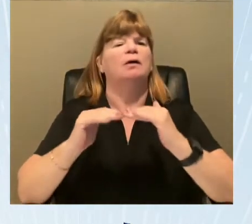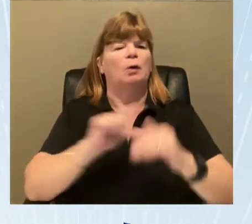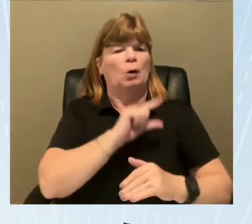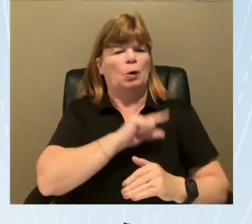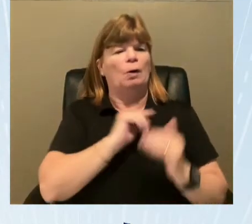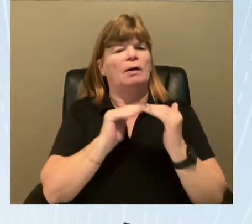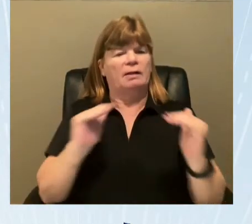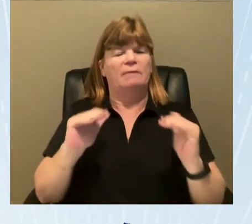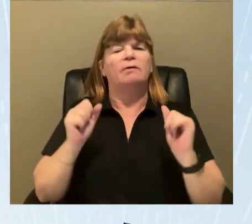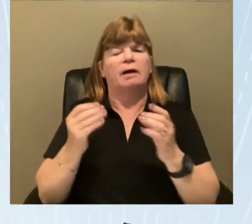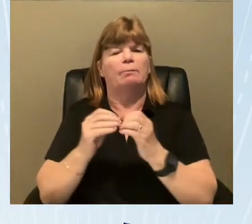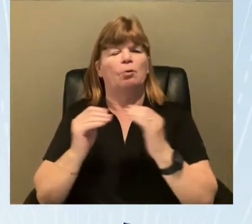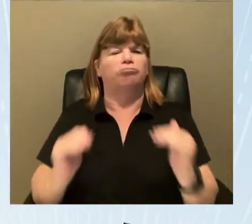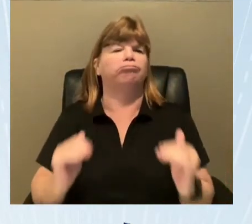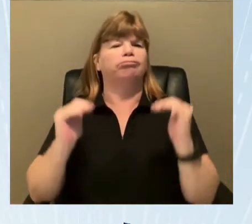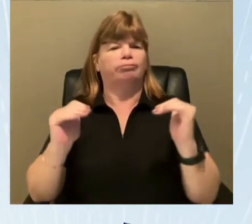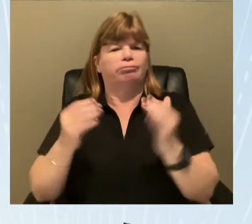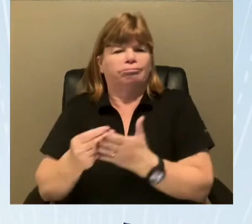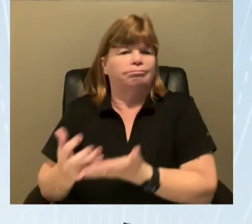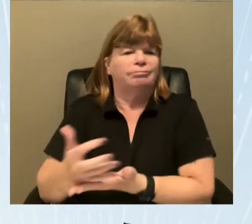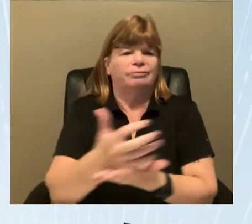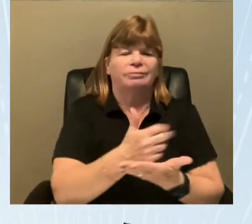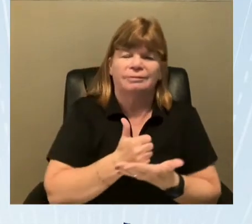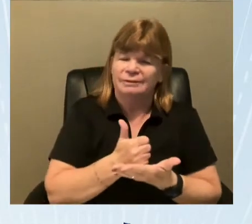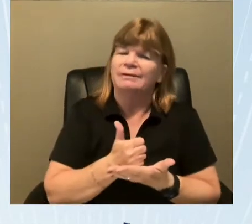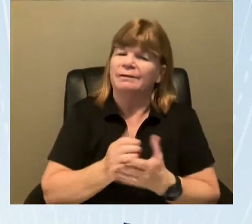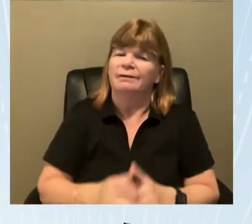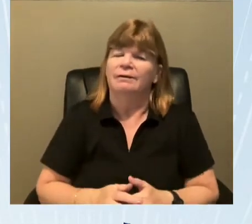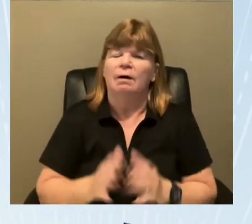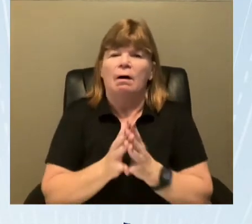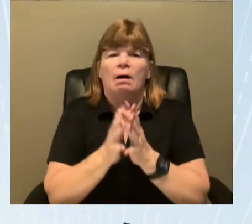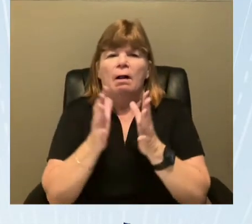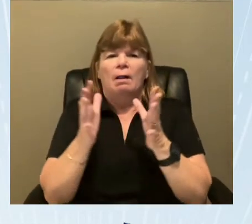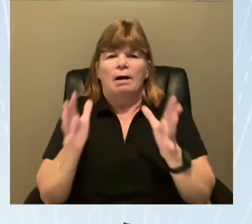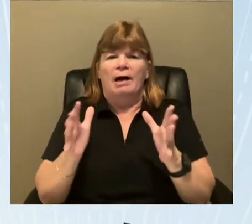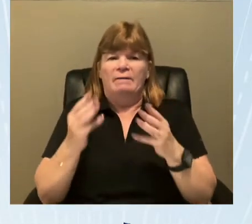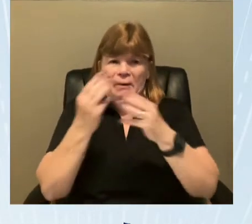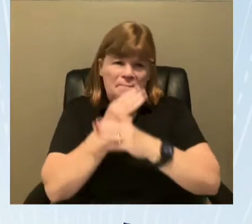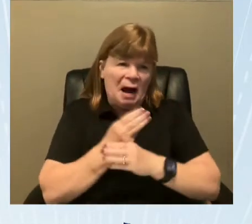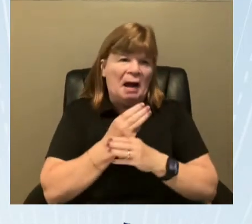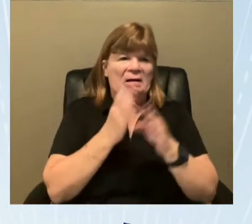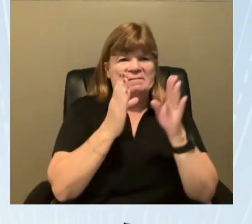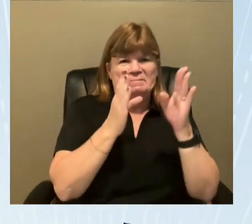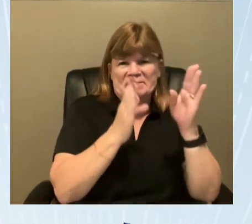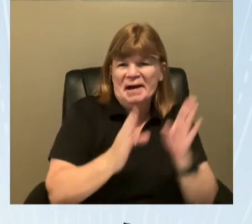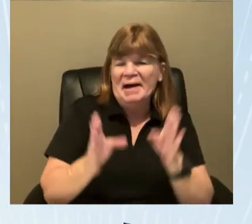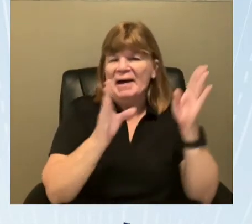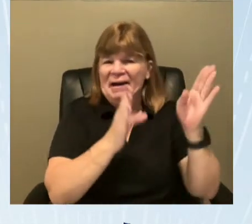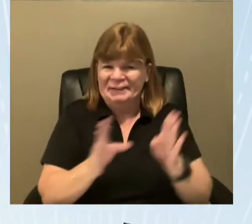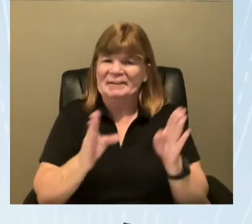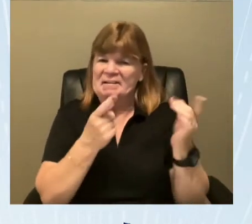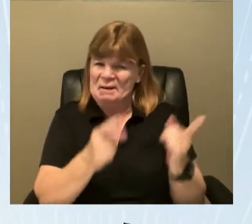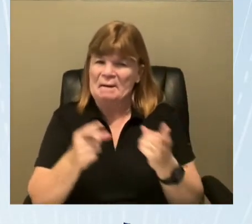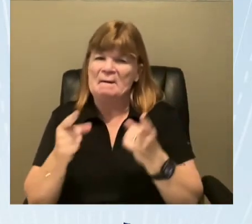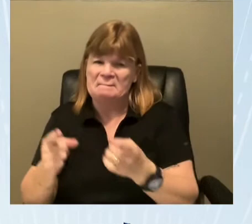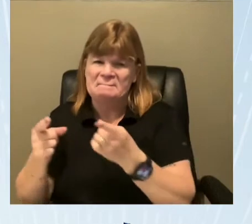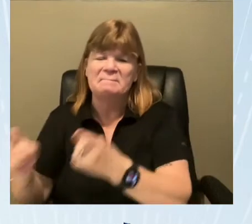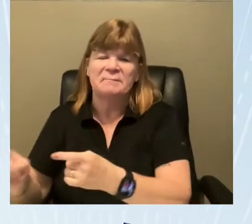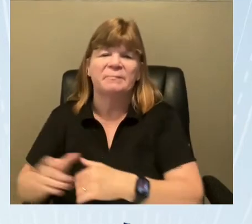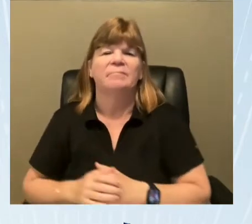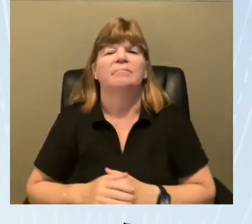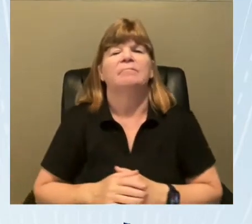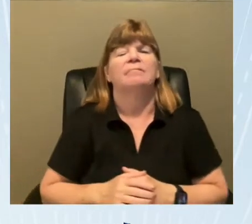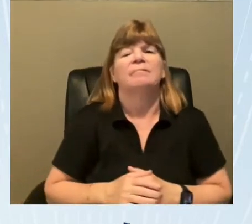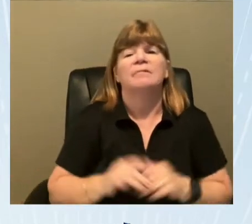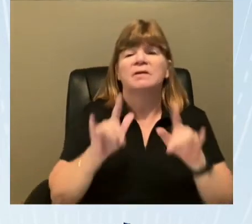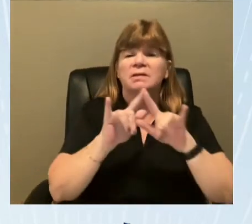reimbursements? So it's a lot of math and planning going on. In addition to